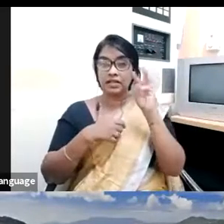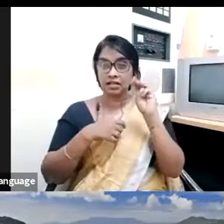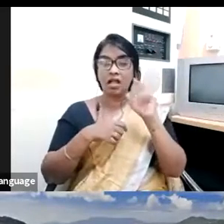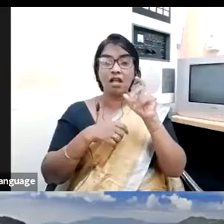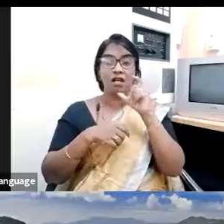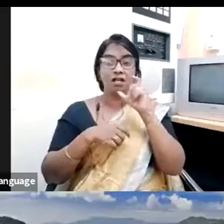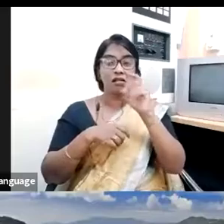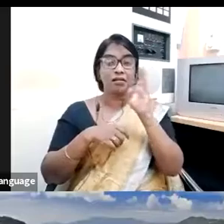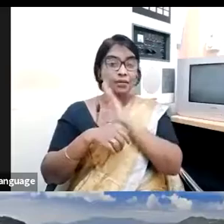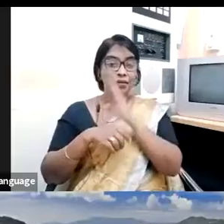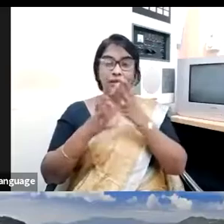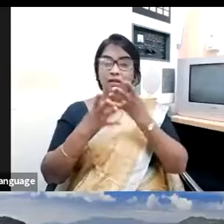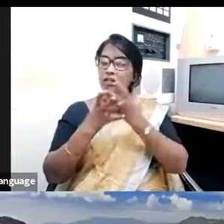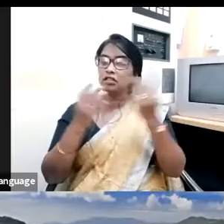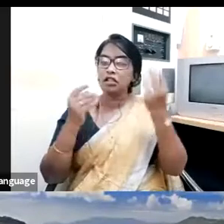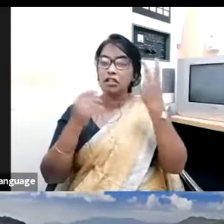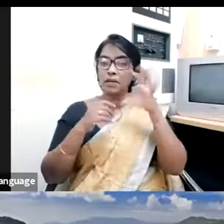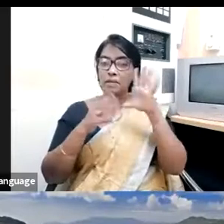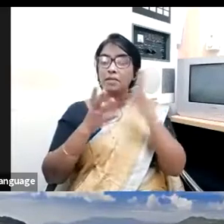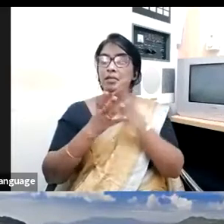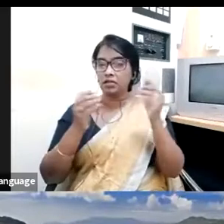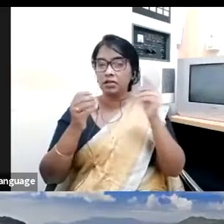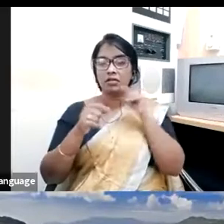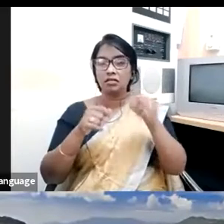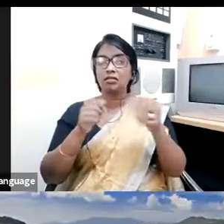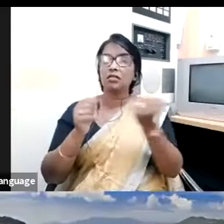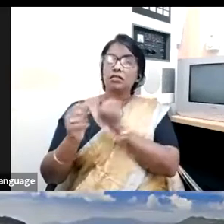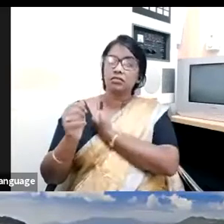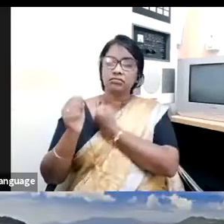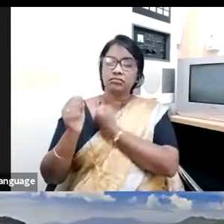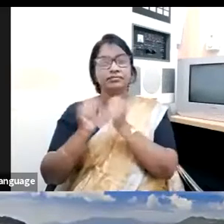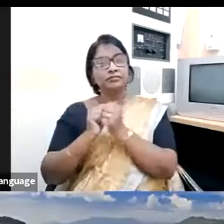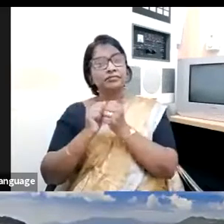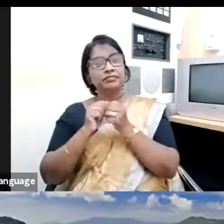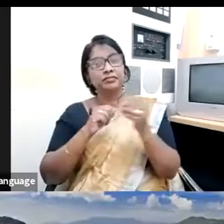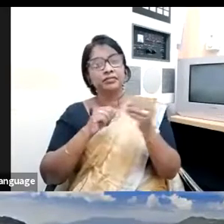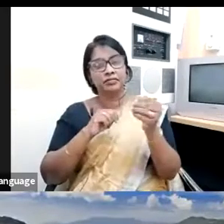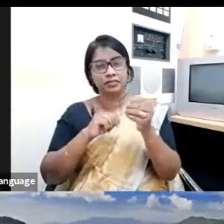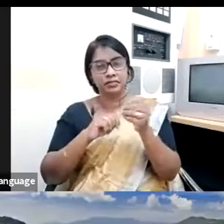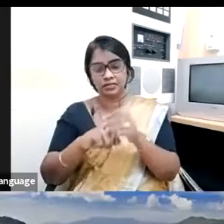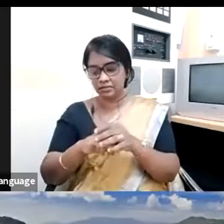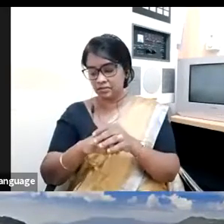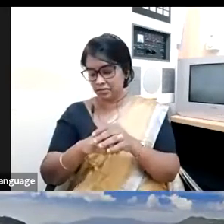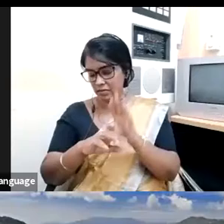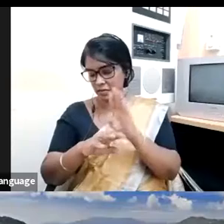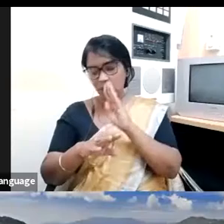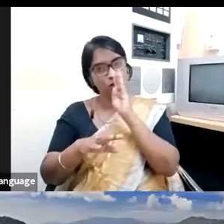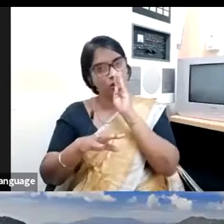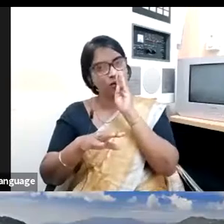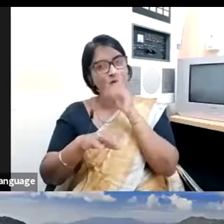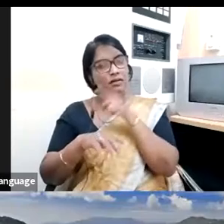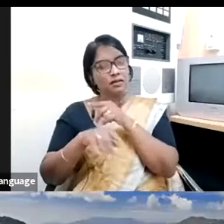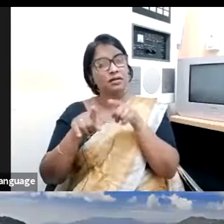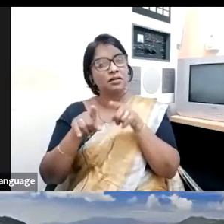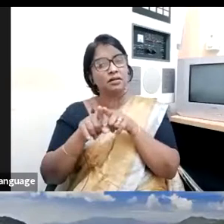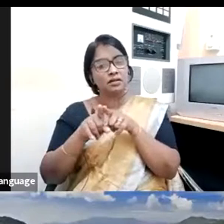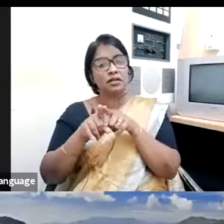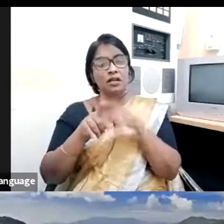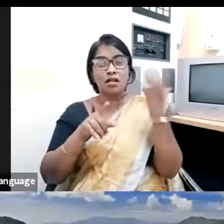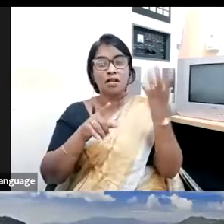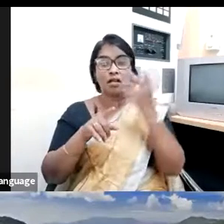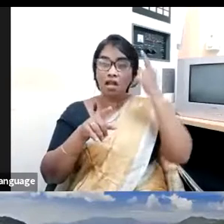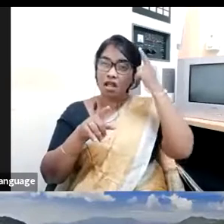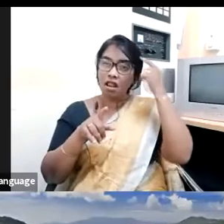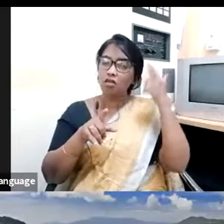and with a commitment to no capacity addition by coal power plants. So at least the policy decision in